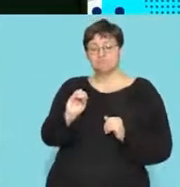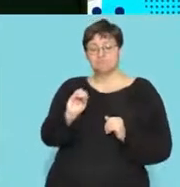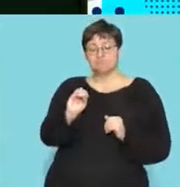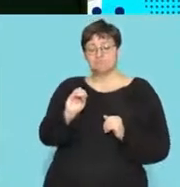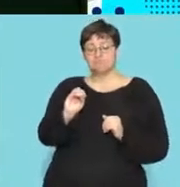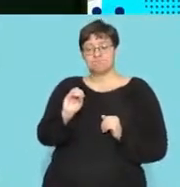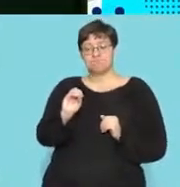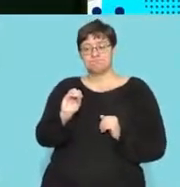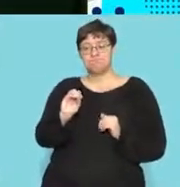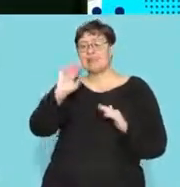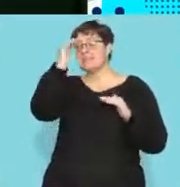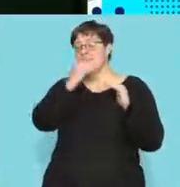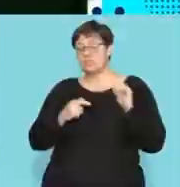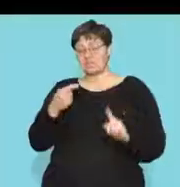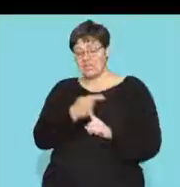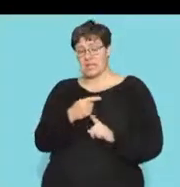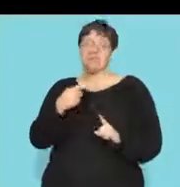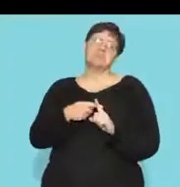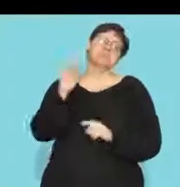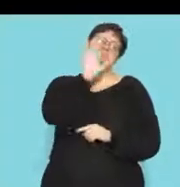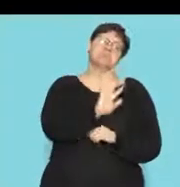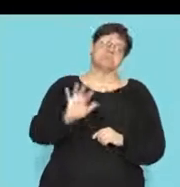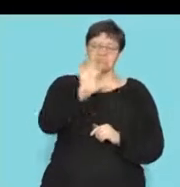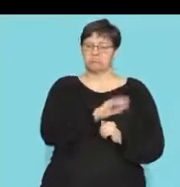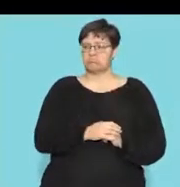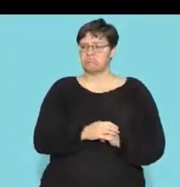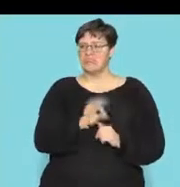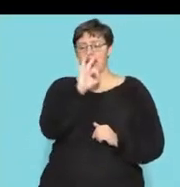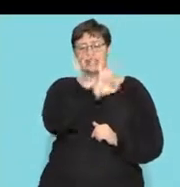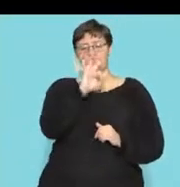writing of depreciation at plus minus